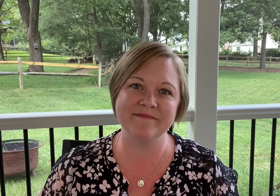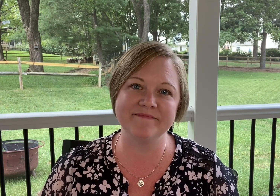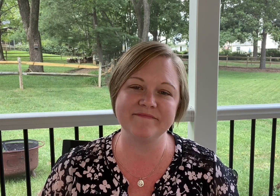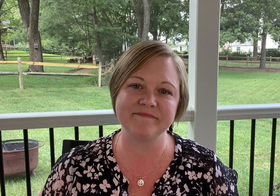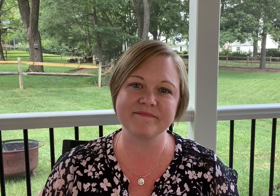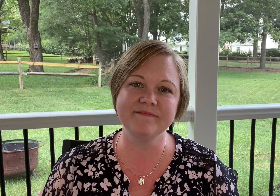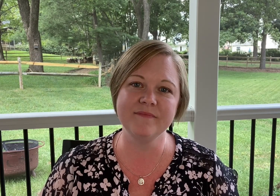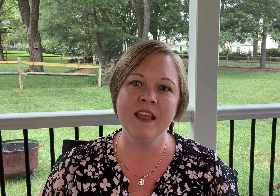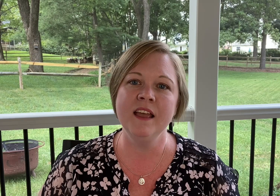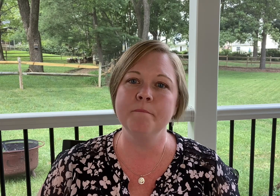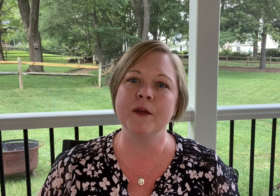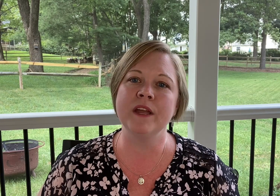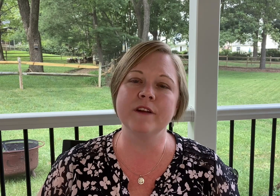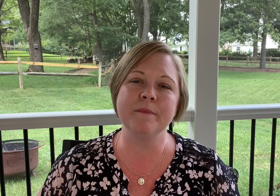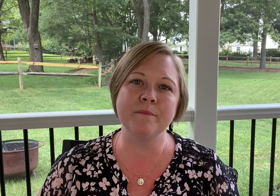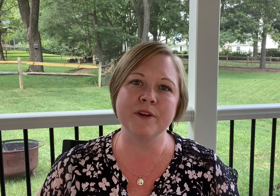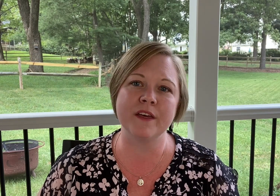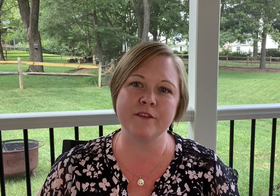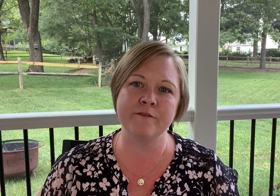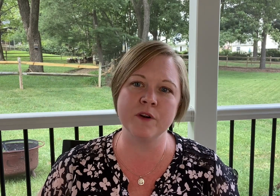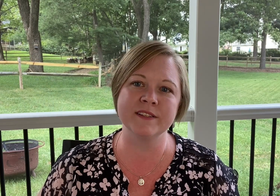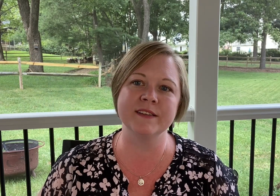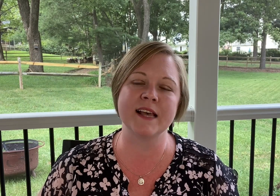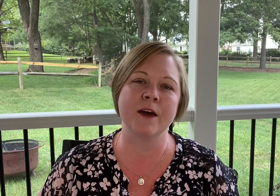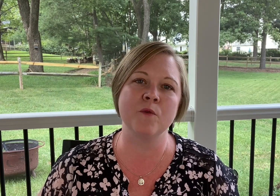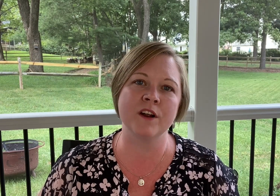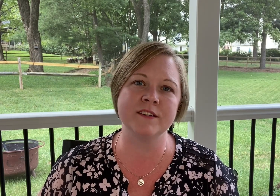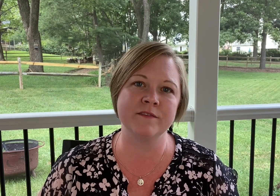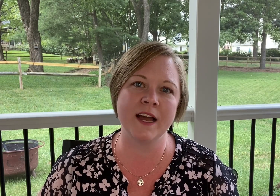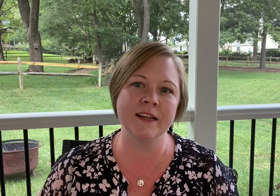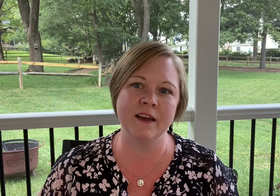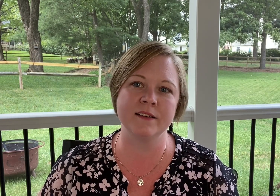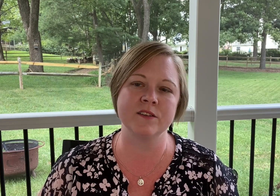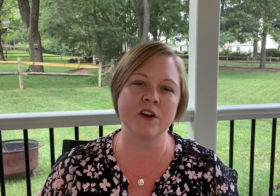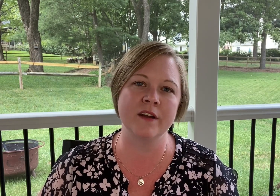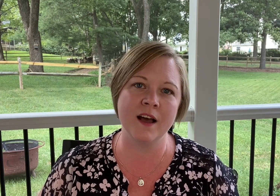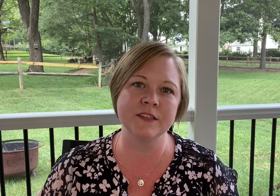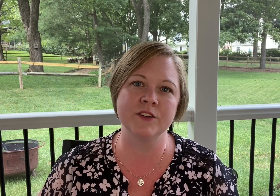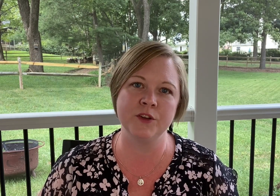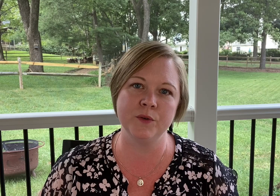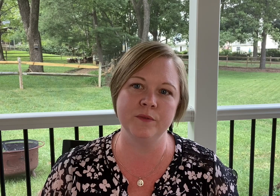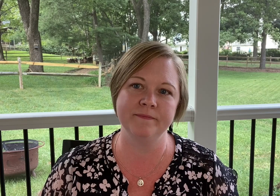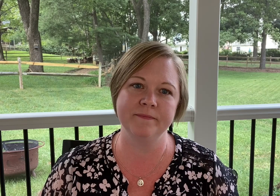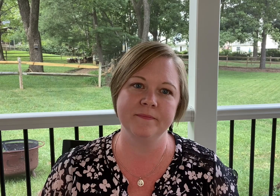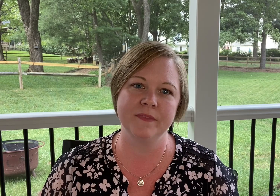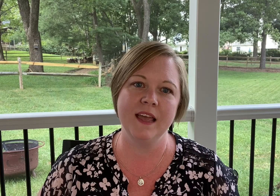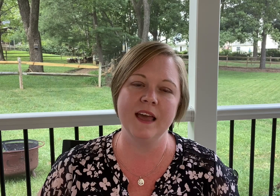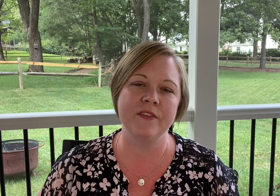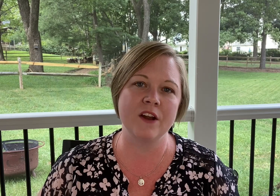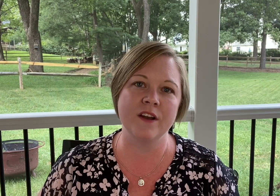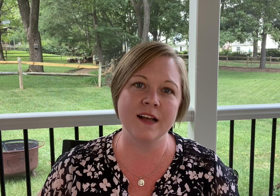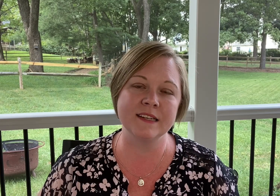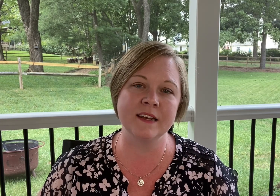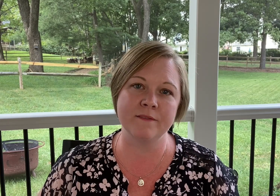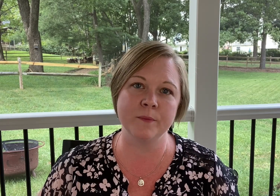humanity. May we remember that the forces at work dividing us are not new, and